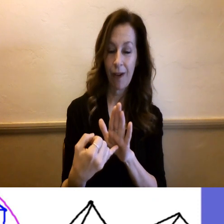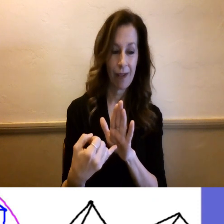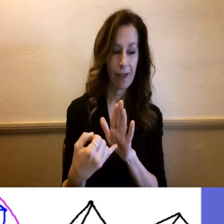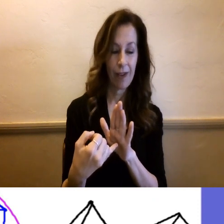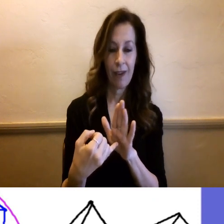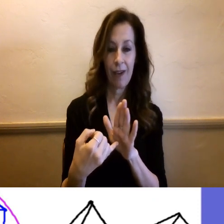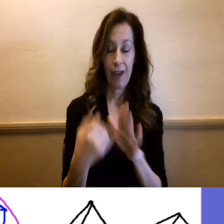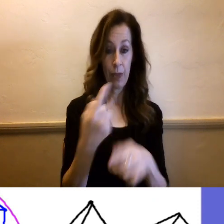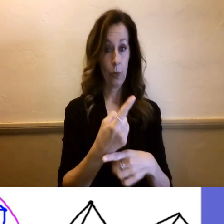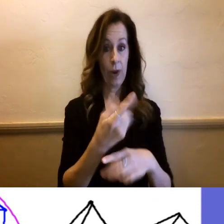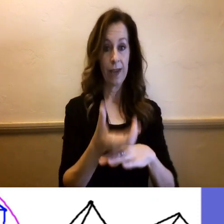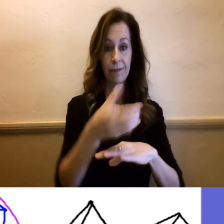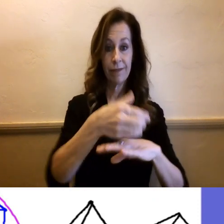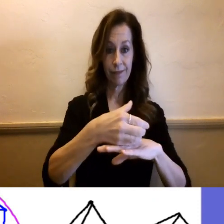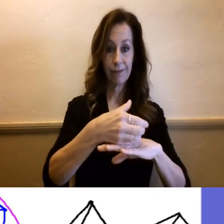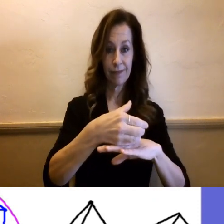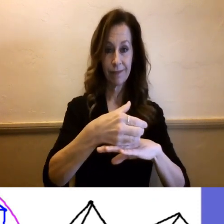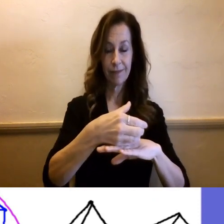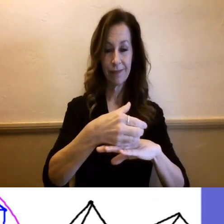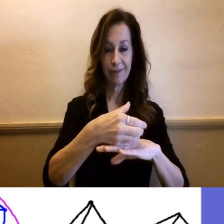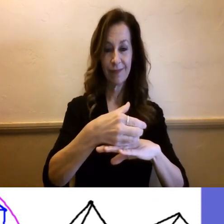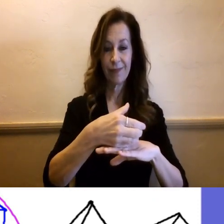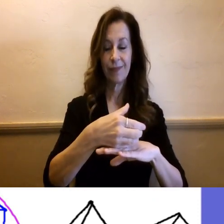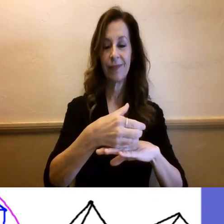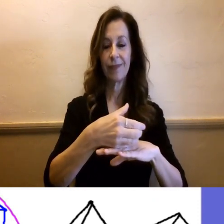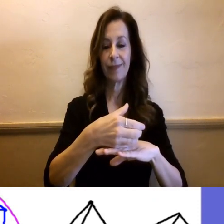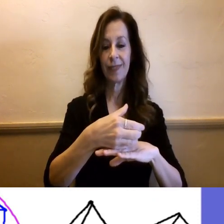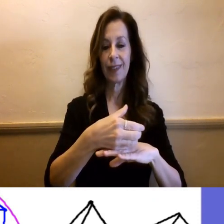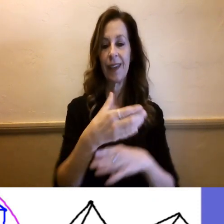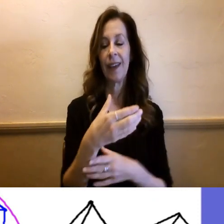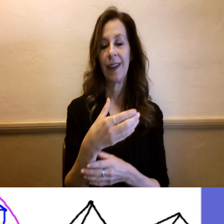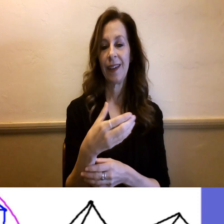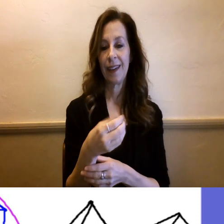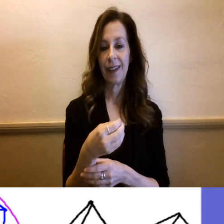to draw one that's in its upright position,